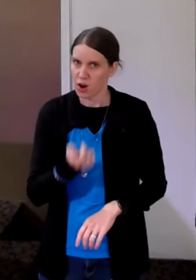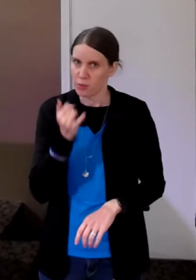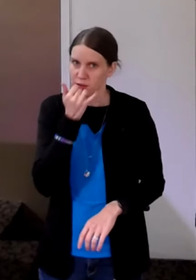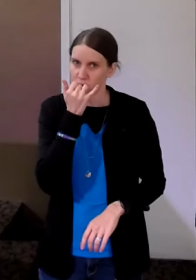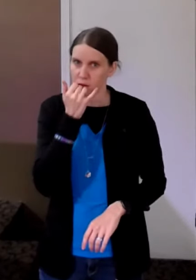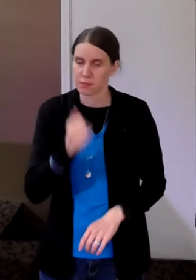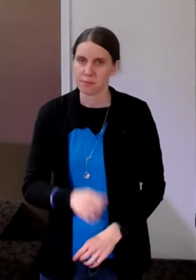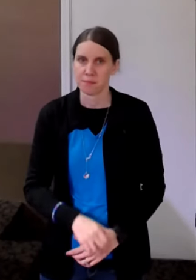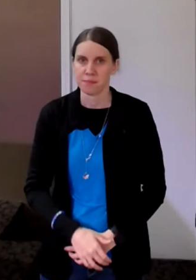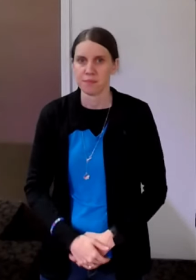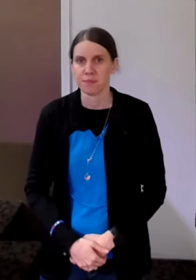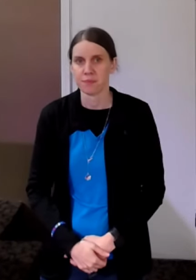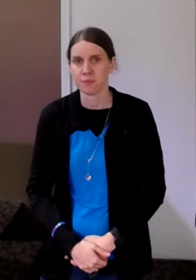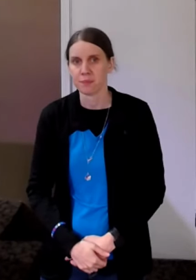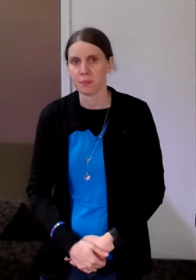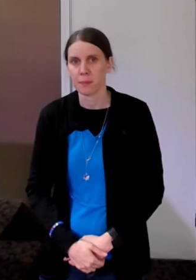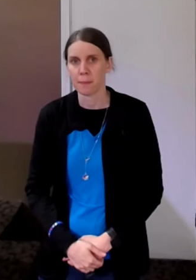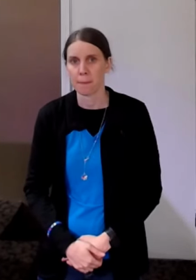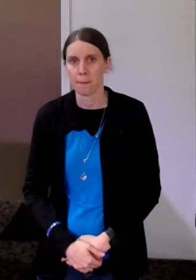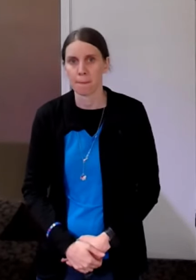wrong.